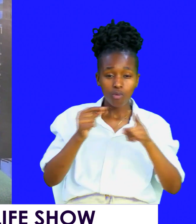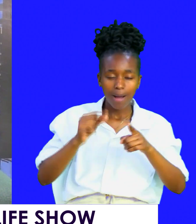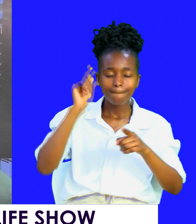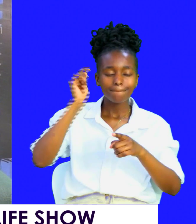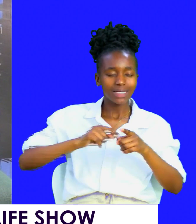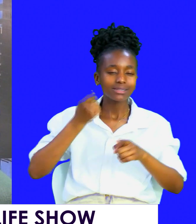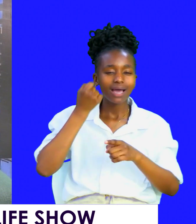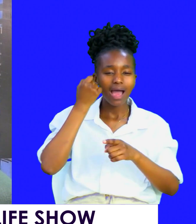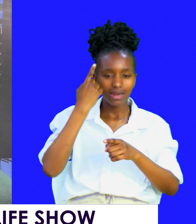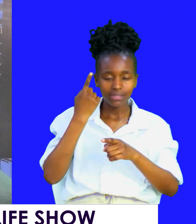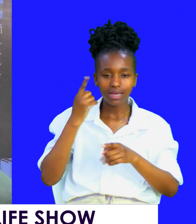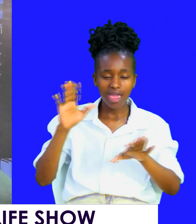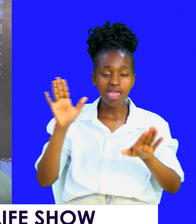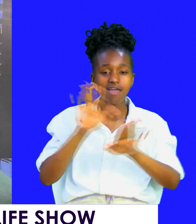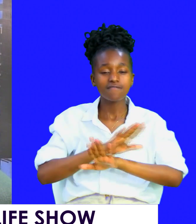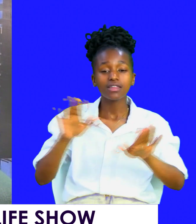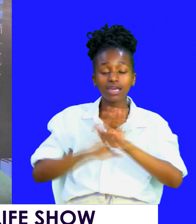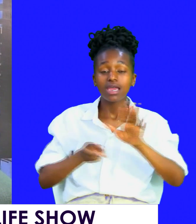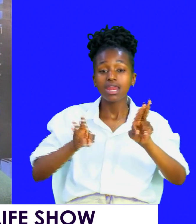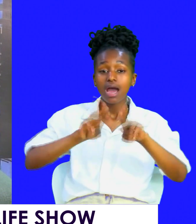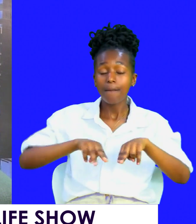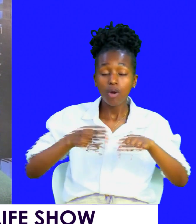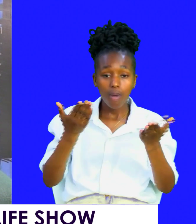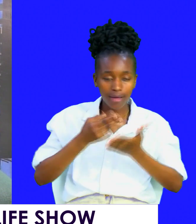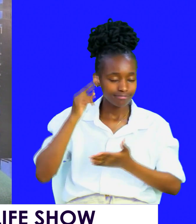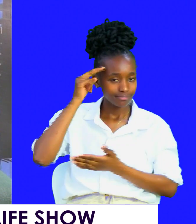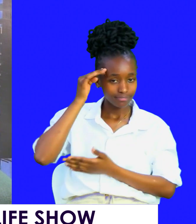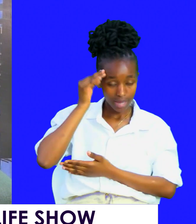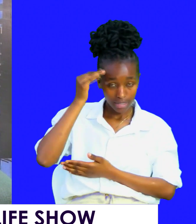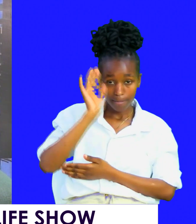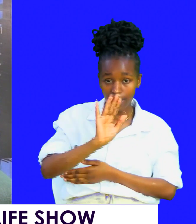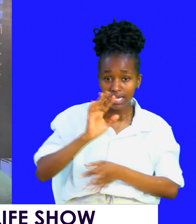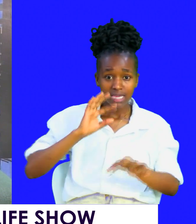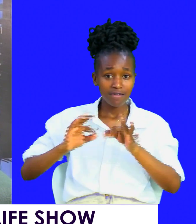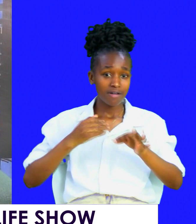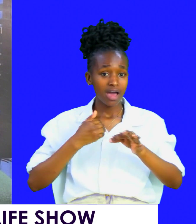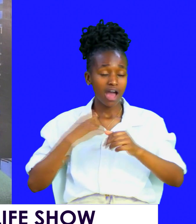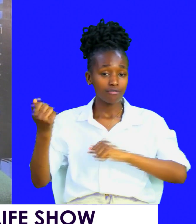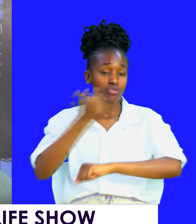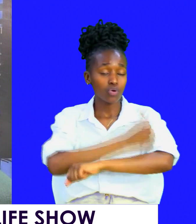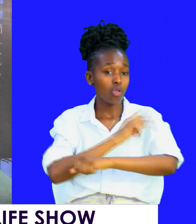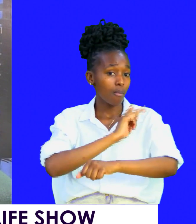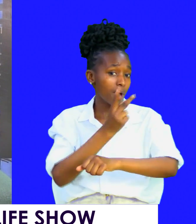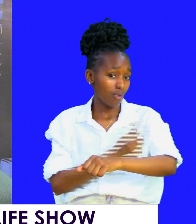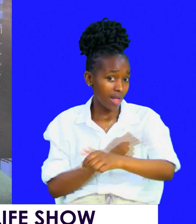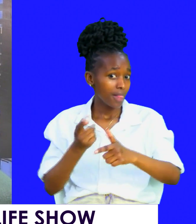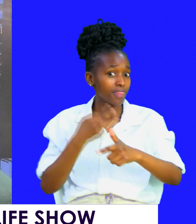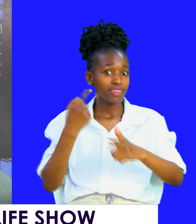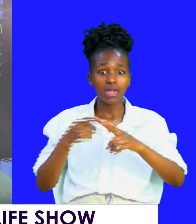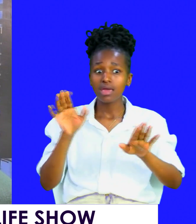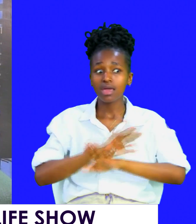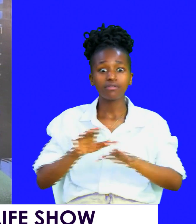mind. Overcoming the mind. Take yourself to the school of power, authentic power. It lies in the